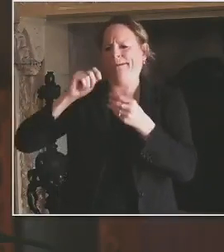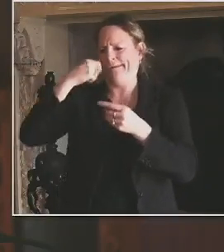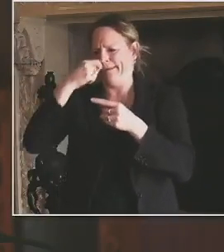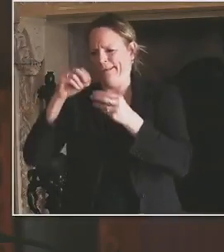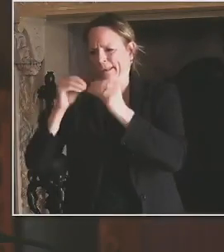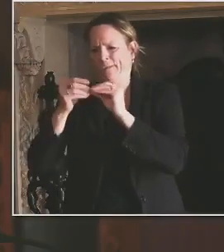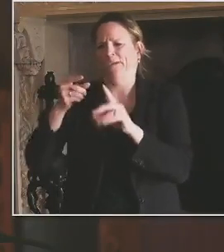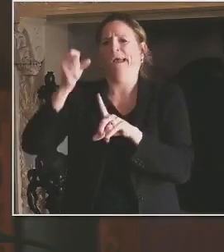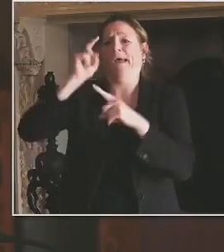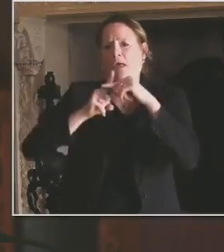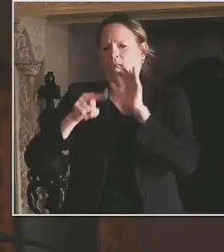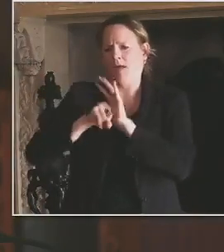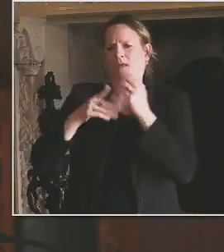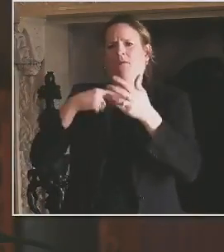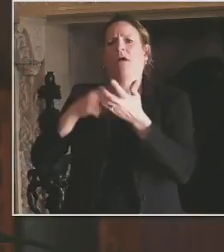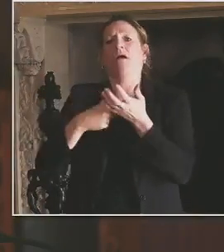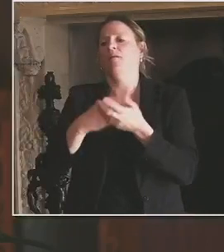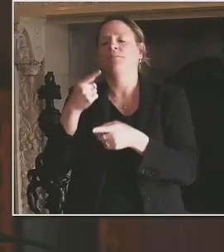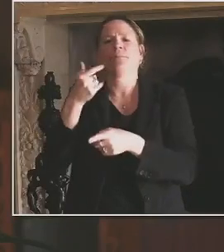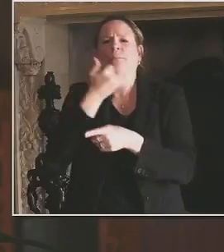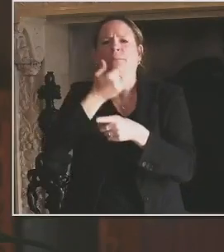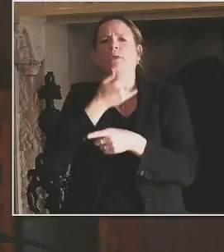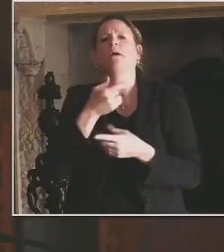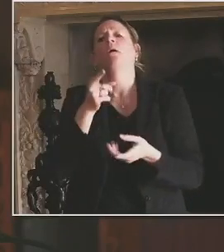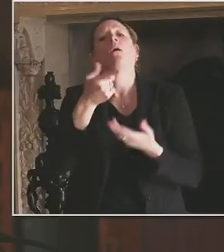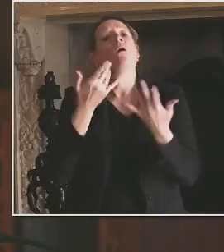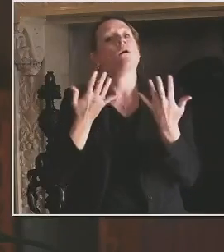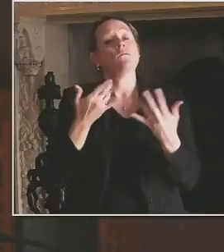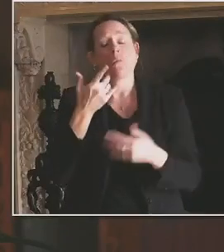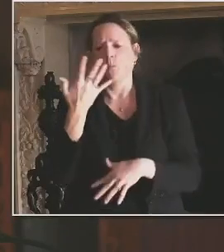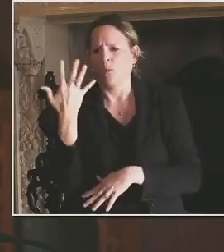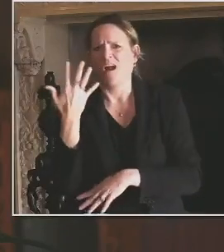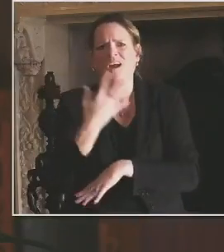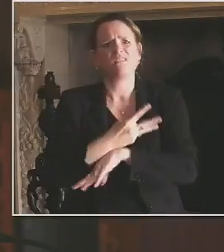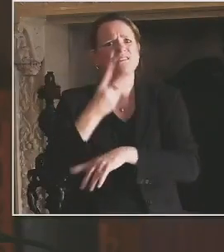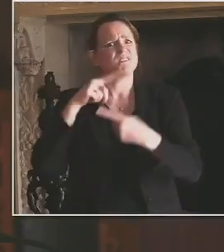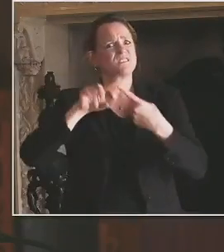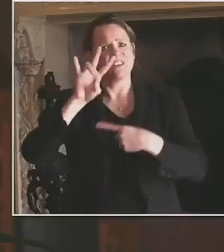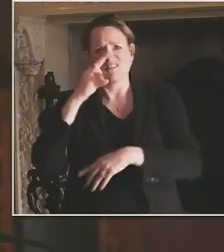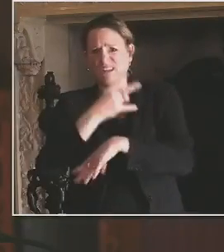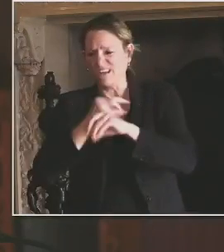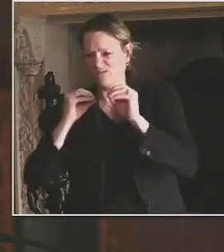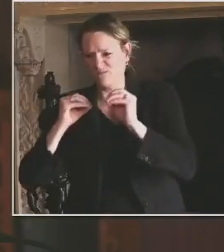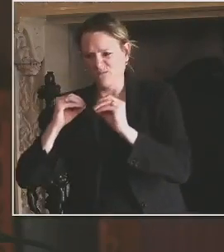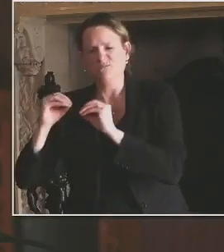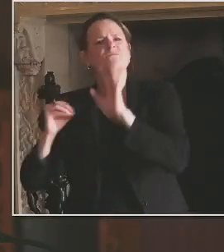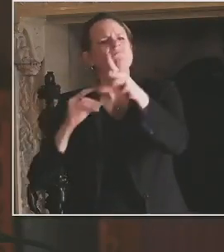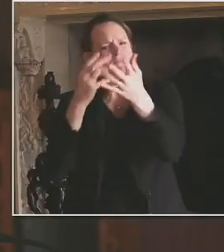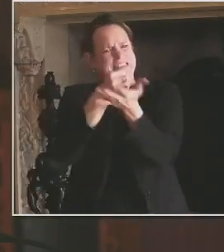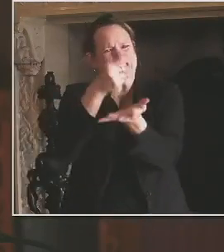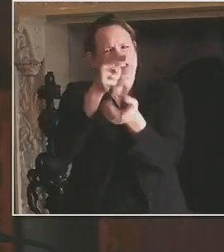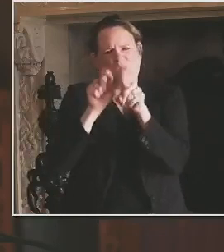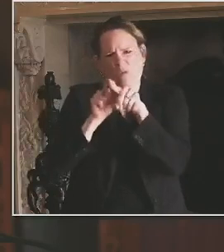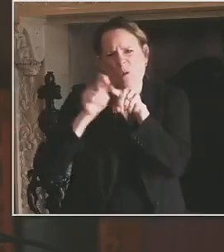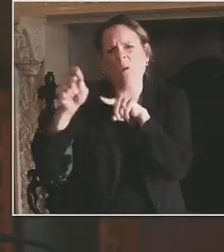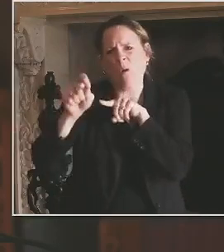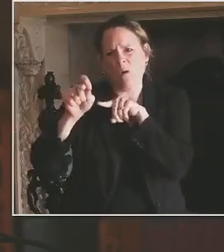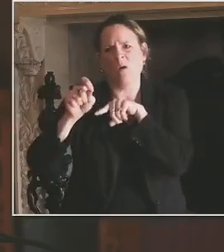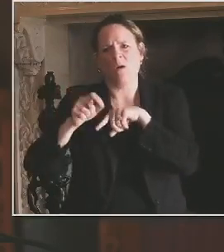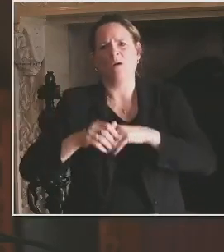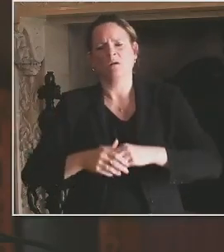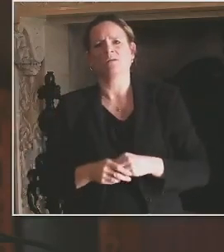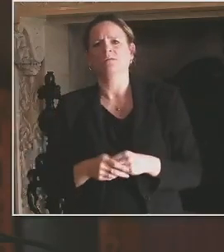somebody who is seeing test results beyond 5 days, I would encourage you to call just to make sure that something hasn't slipped through the cracks. But I